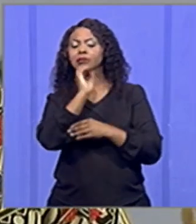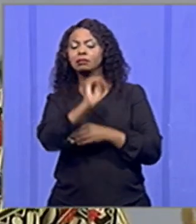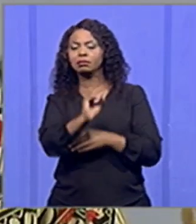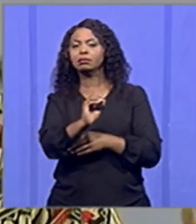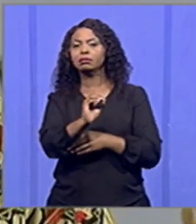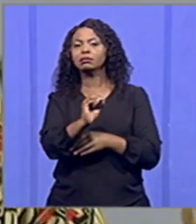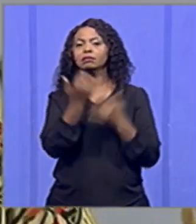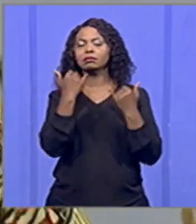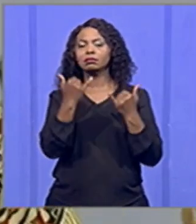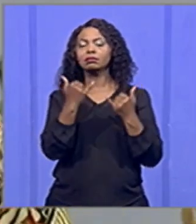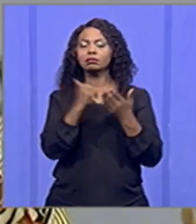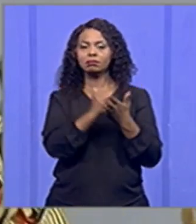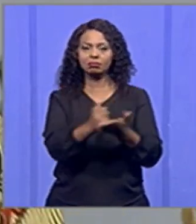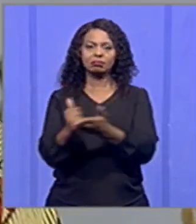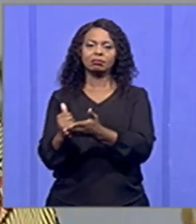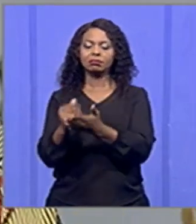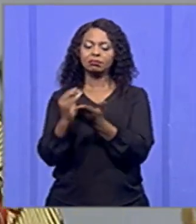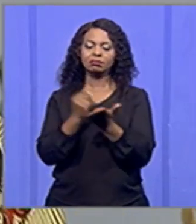human resources.